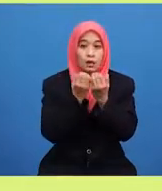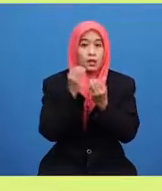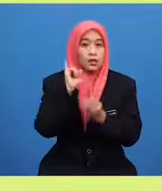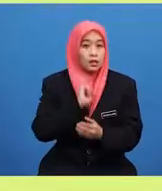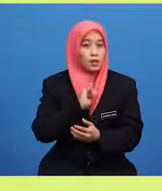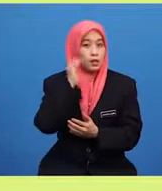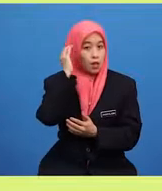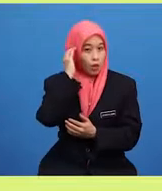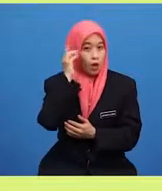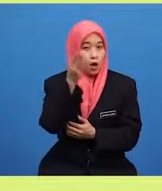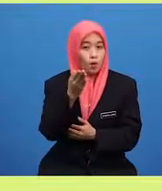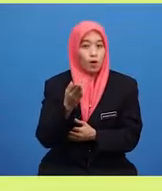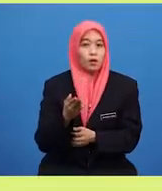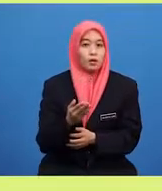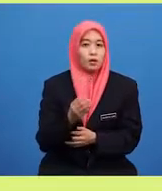one.